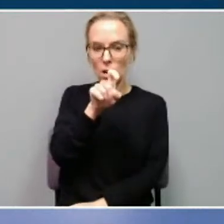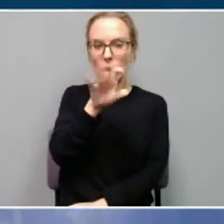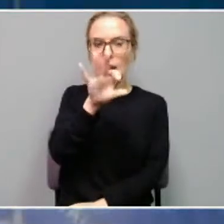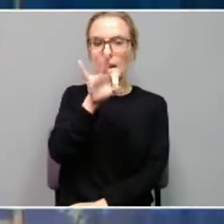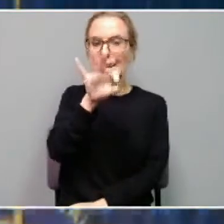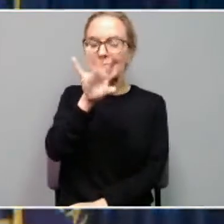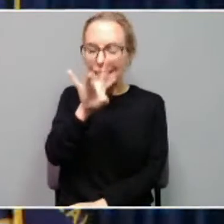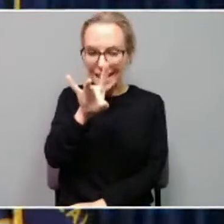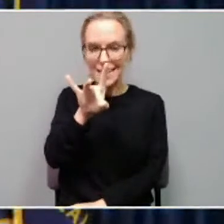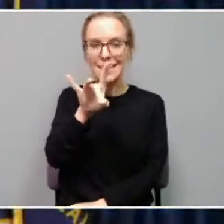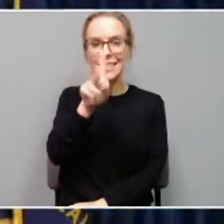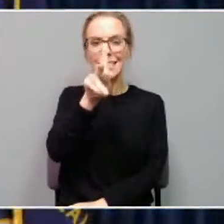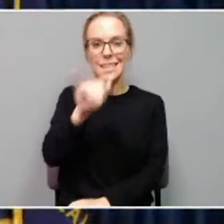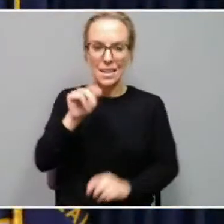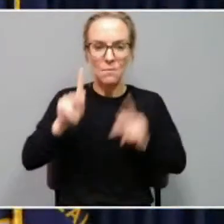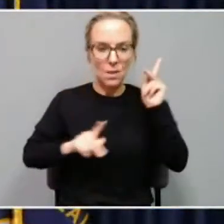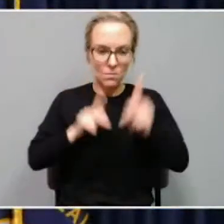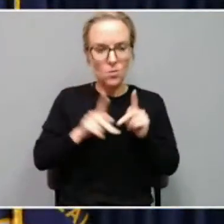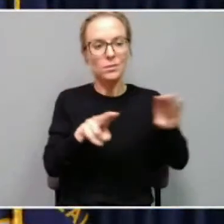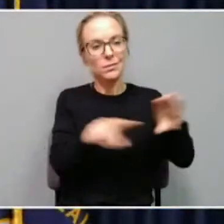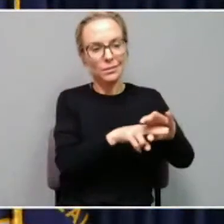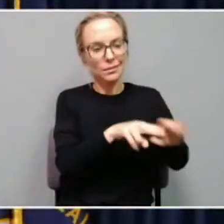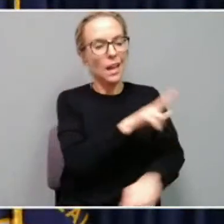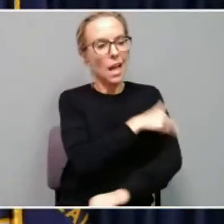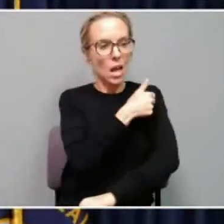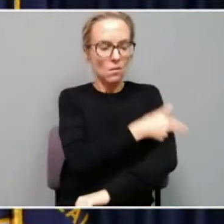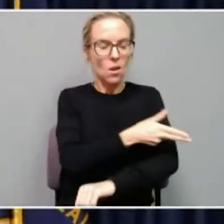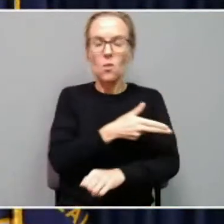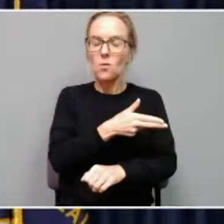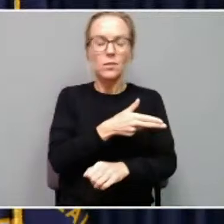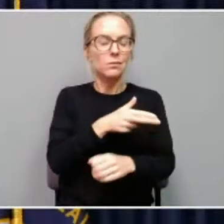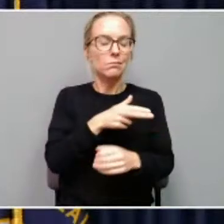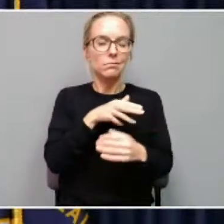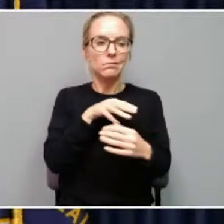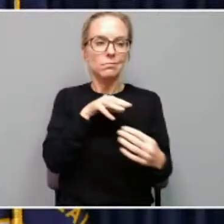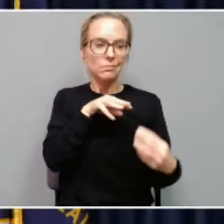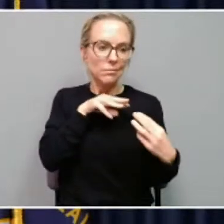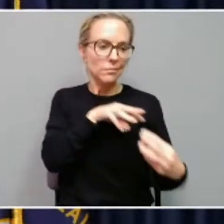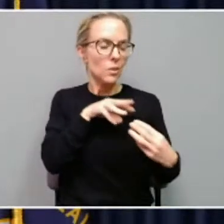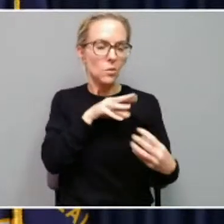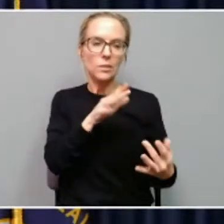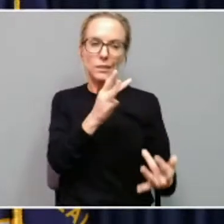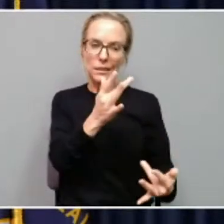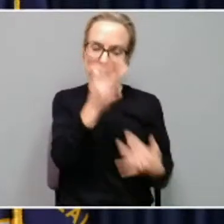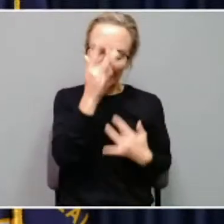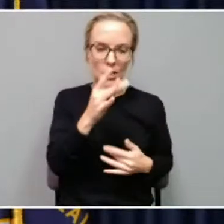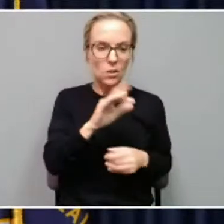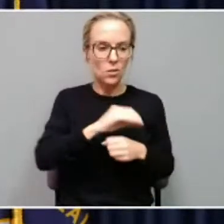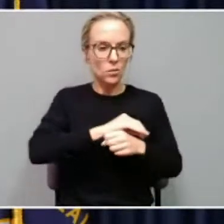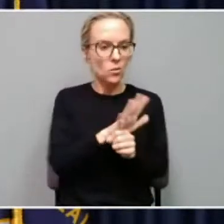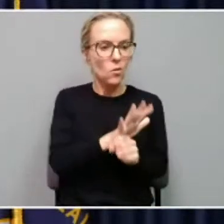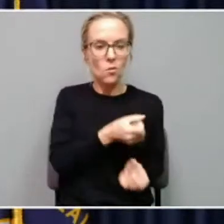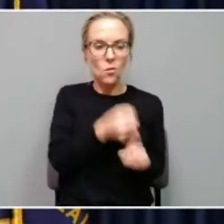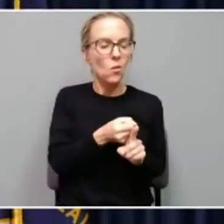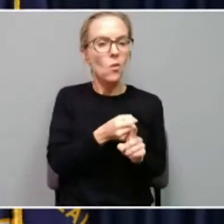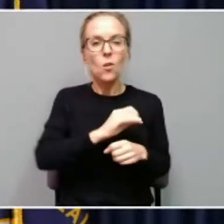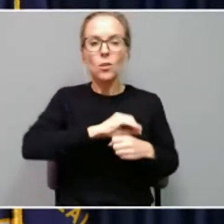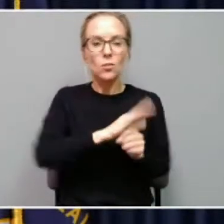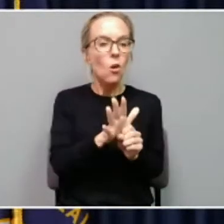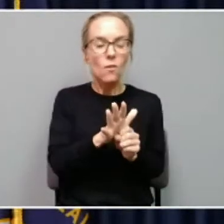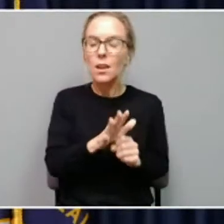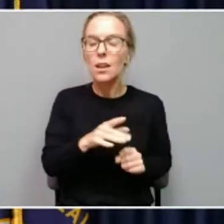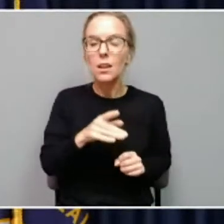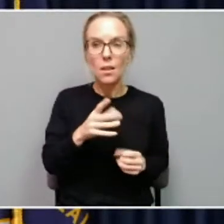2,198 Kentuckians in the hospital battling COVID. That means this is as full as we have ever